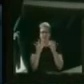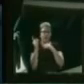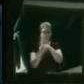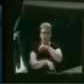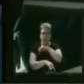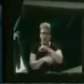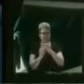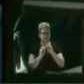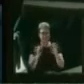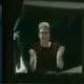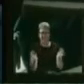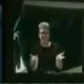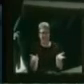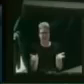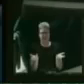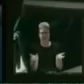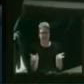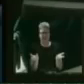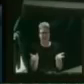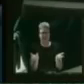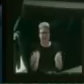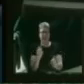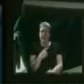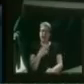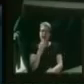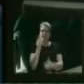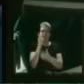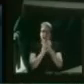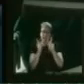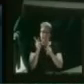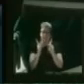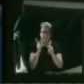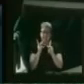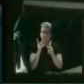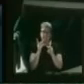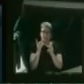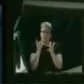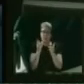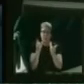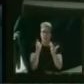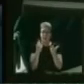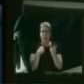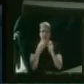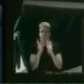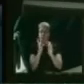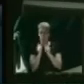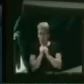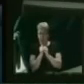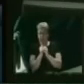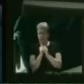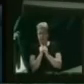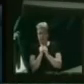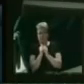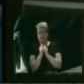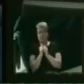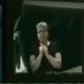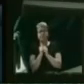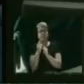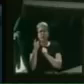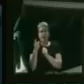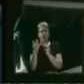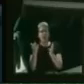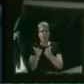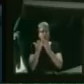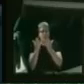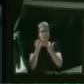reprimands or anything in some of these people's record that I've spoken to. And it brought up